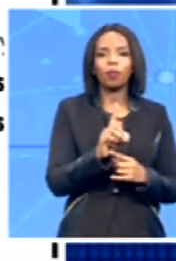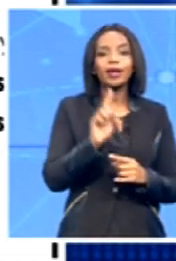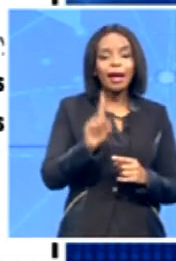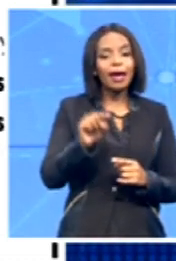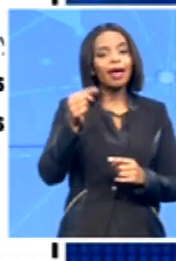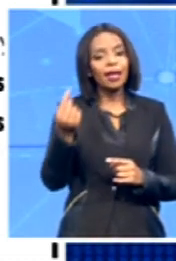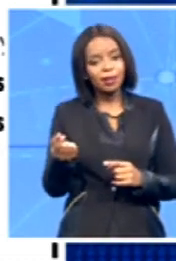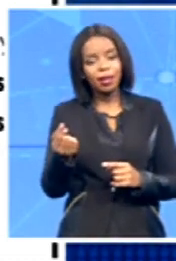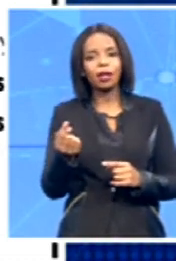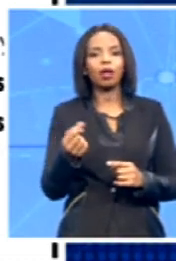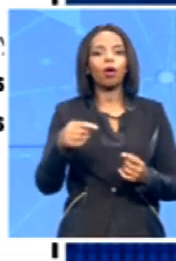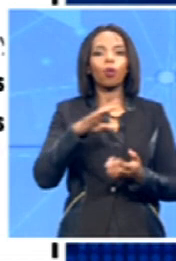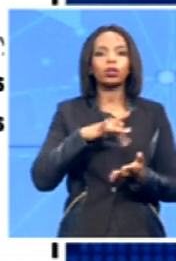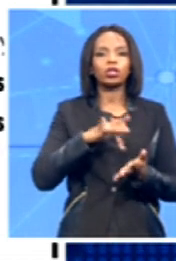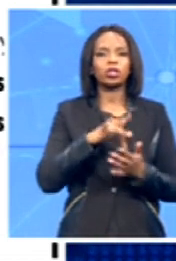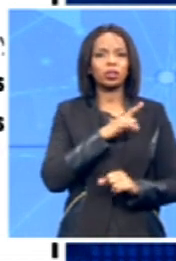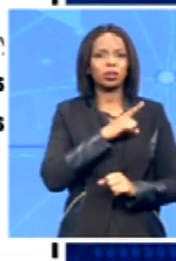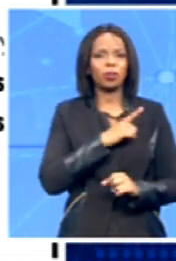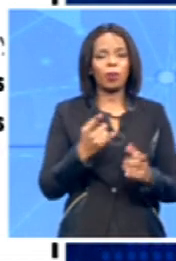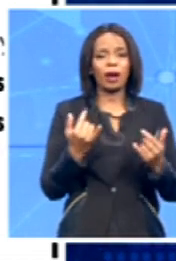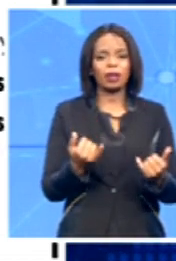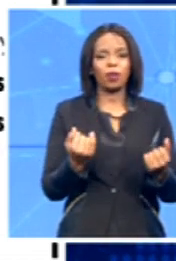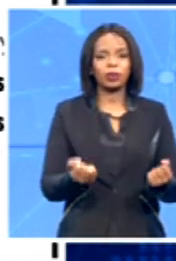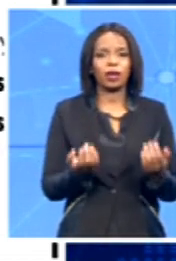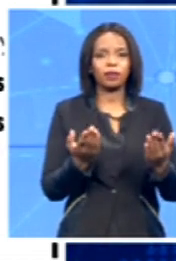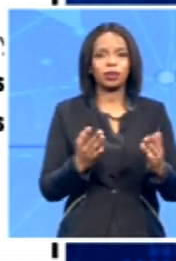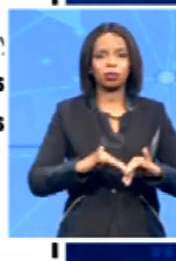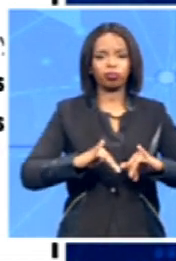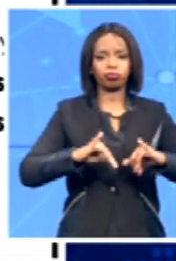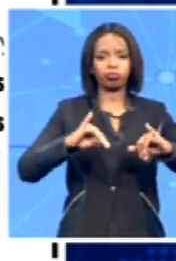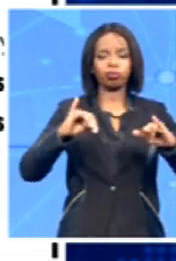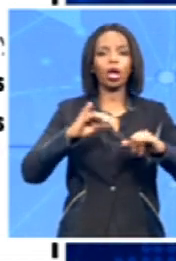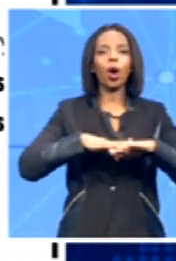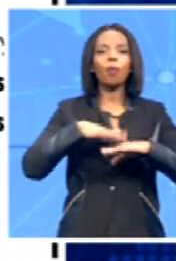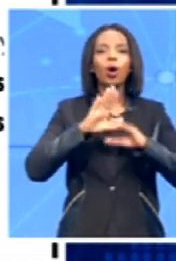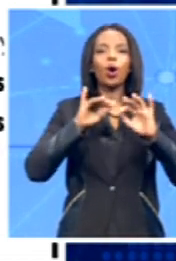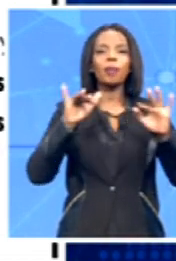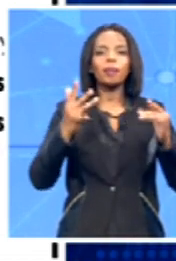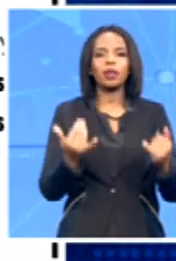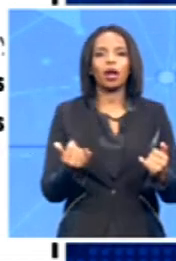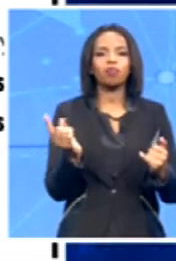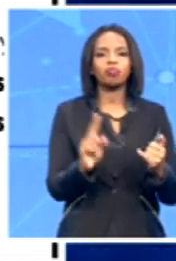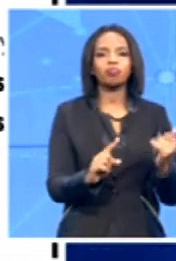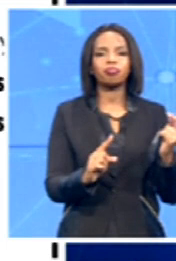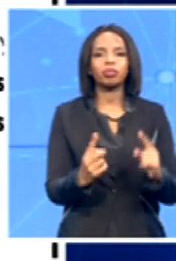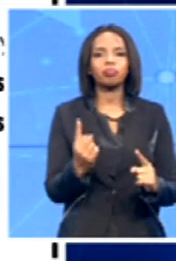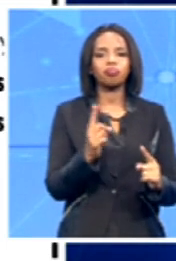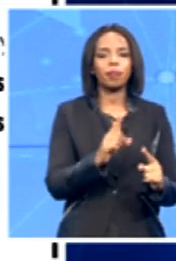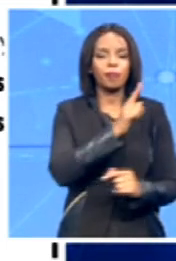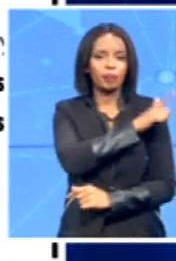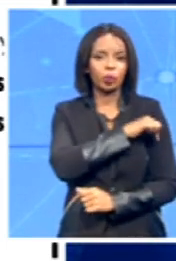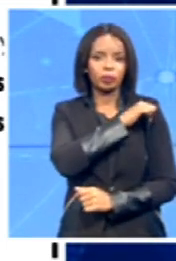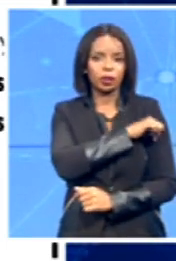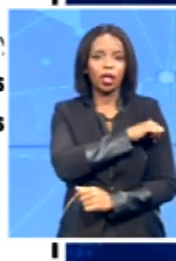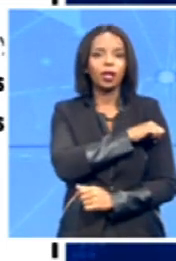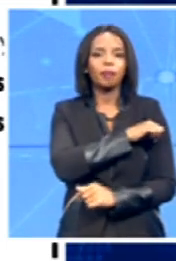de-escalation of services, the other conditions, more people are presenting to our hospitals. And COVID currently only makes up 13%. And as I've just shown,